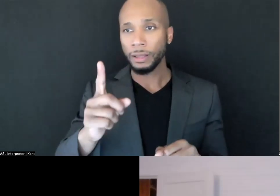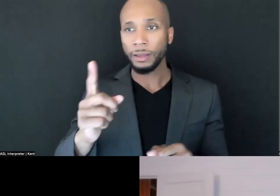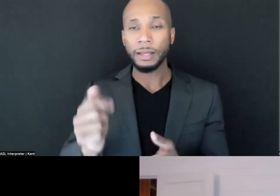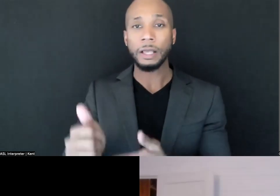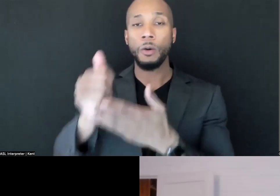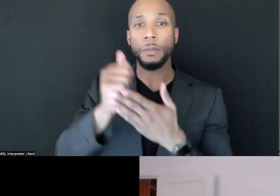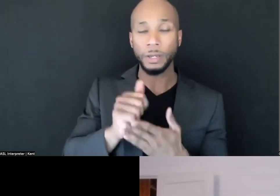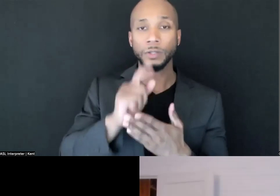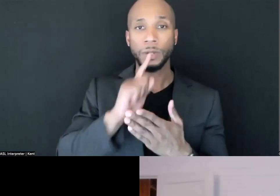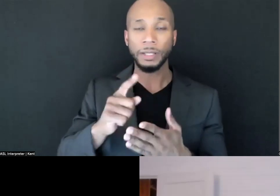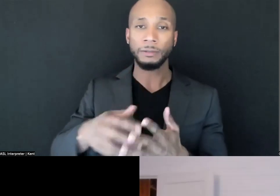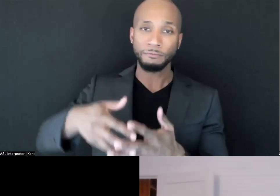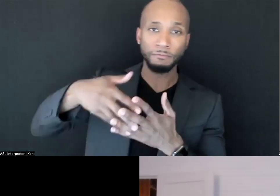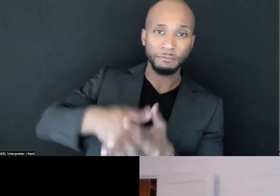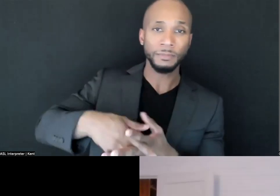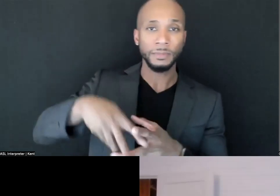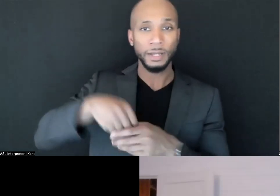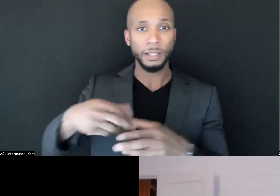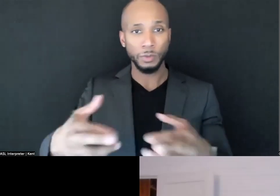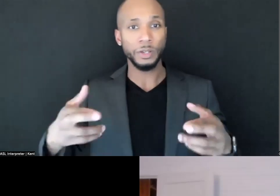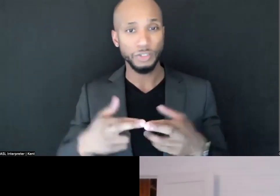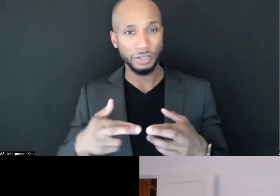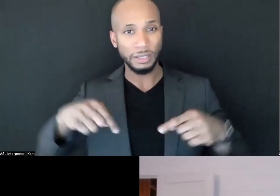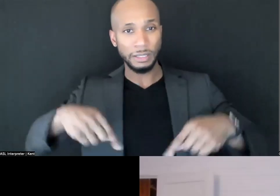grow roots in this region and made this place my